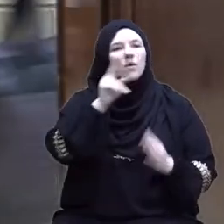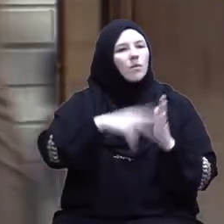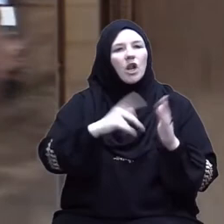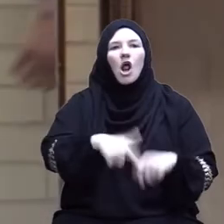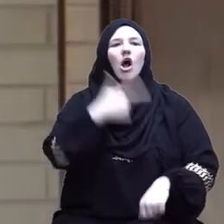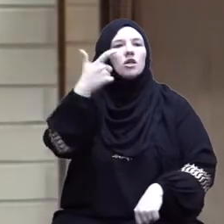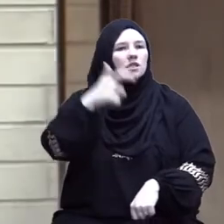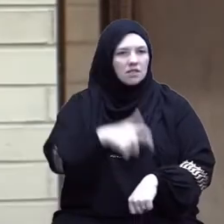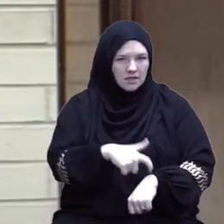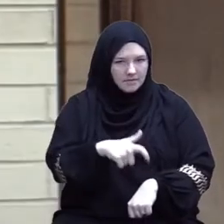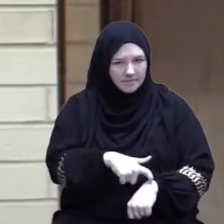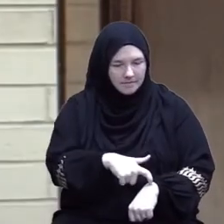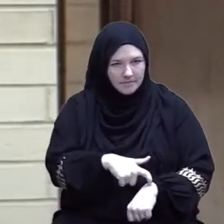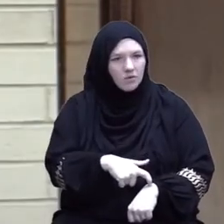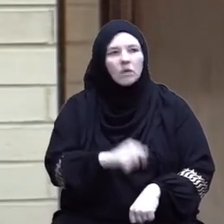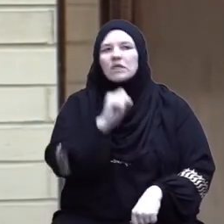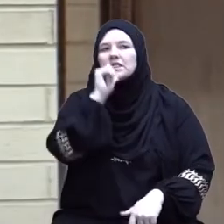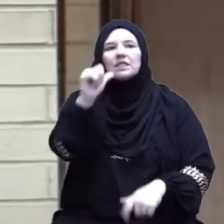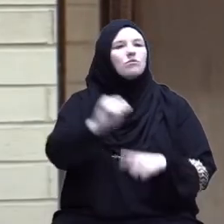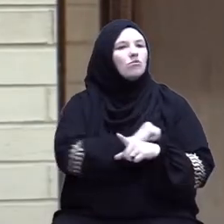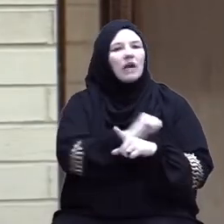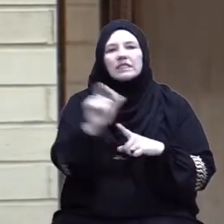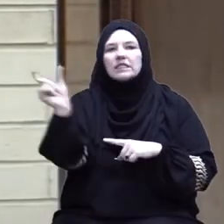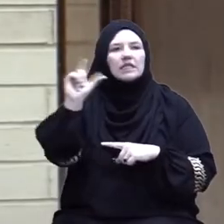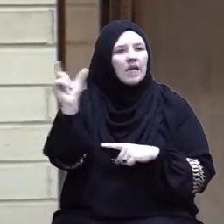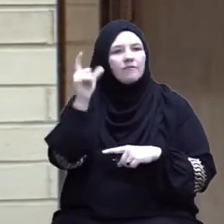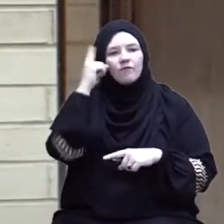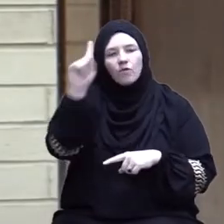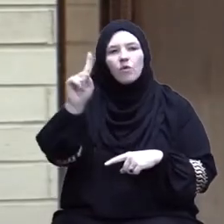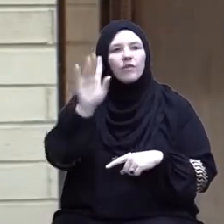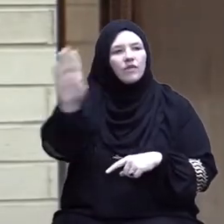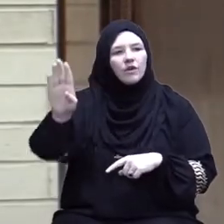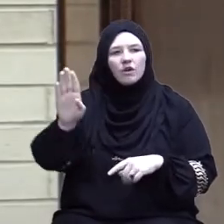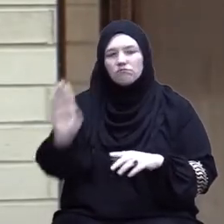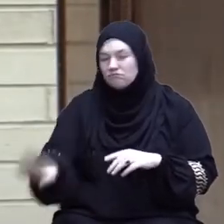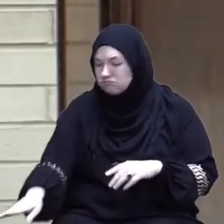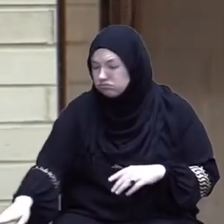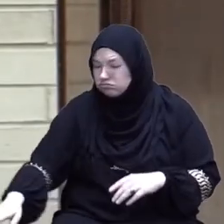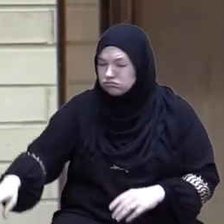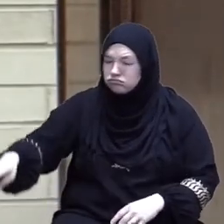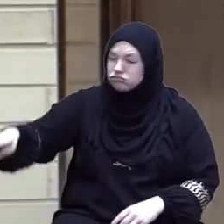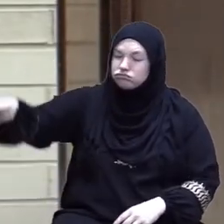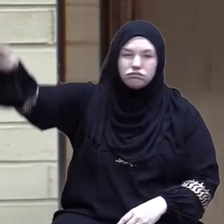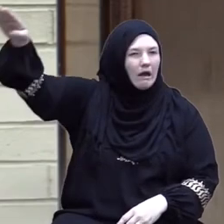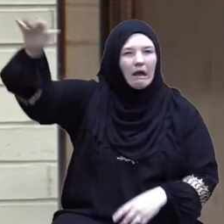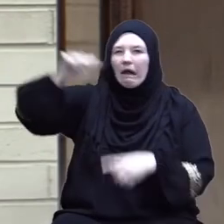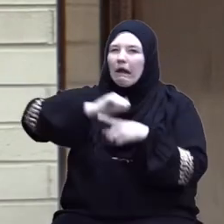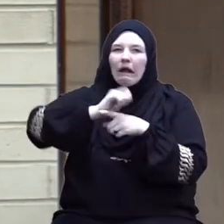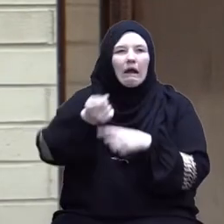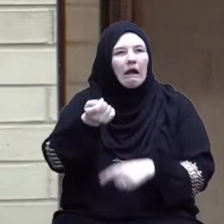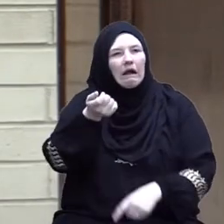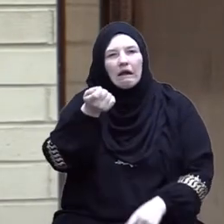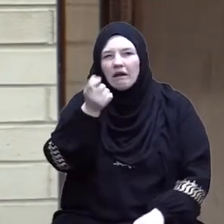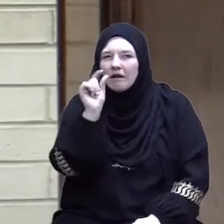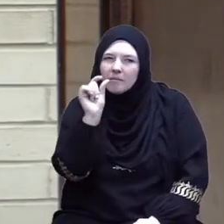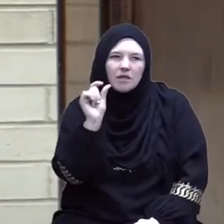long time, or did not practice Islam for their childhood, their youthhood, and